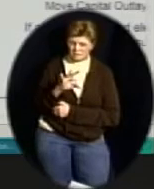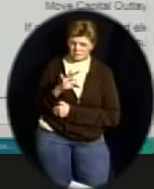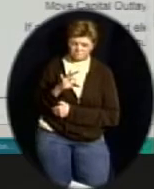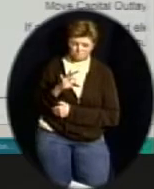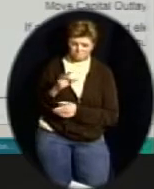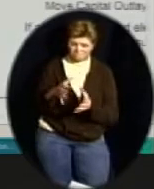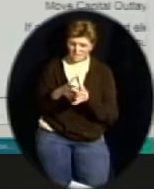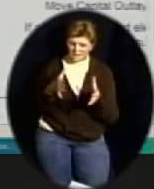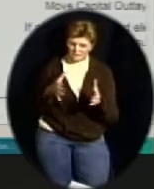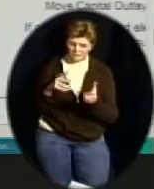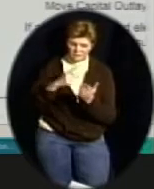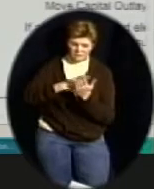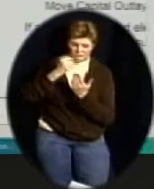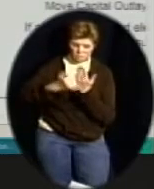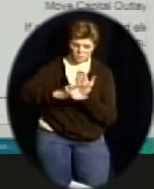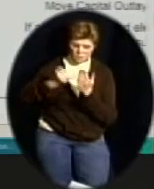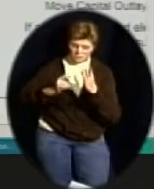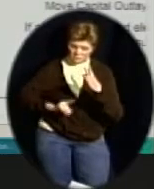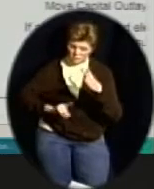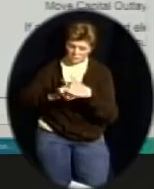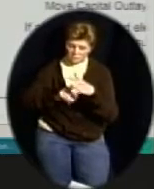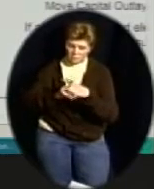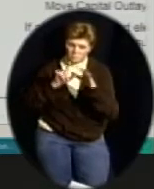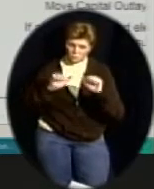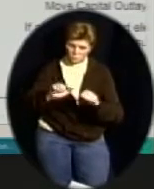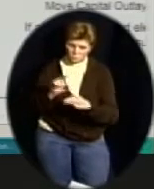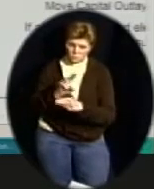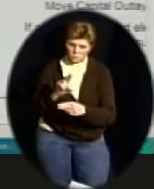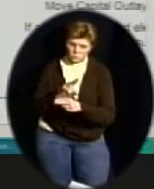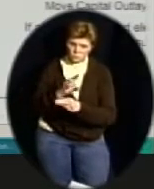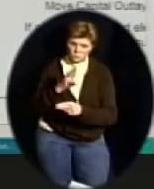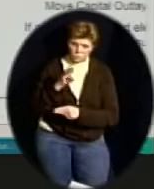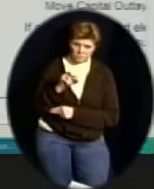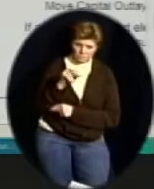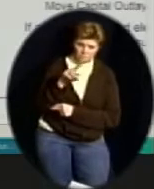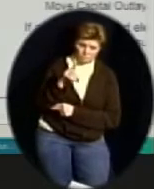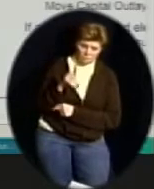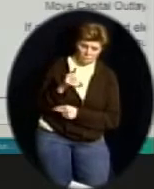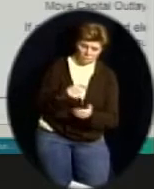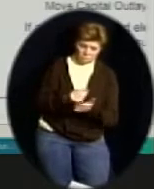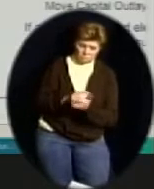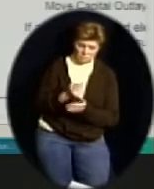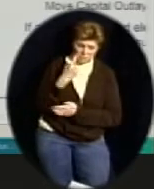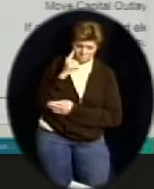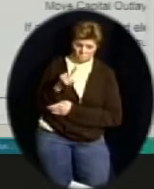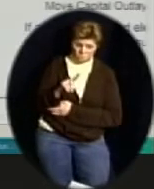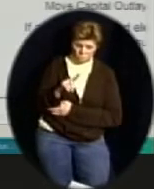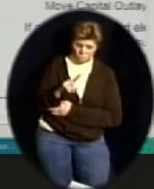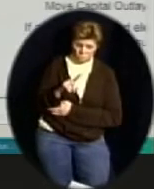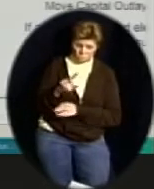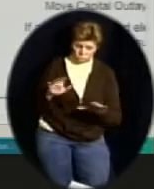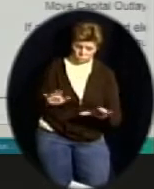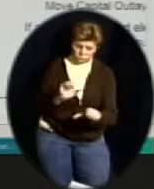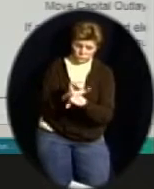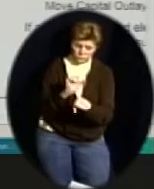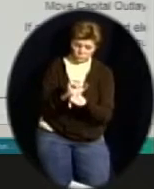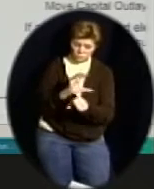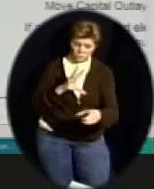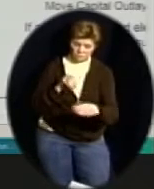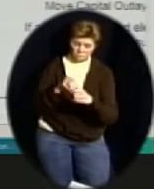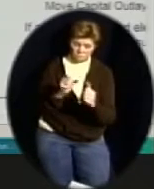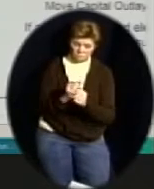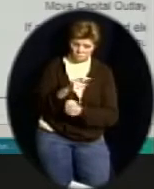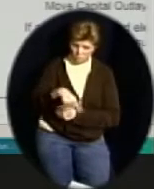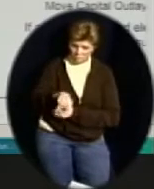outlay, we're putting this at 6 mills. We're also including in the bond and interest a ½ mil increase for the